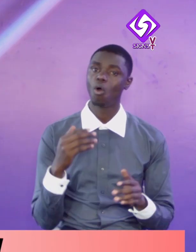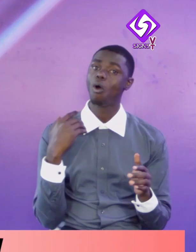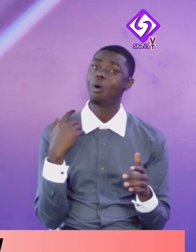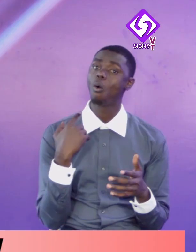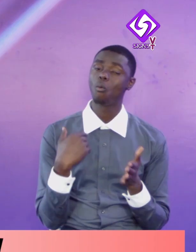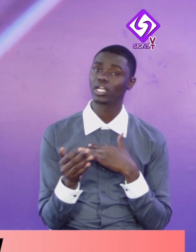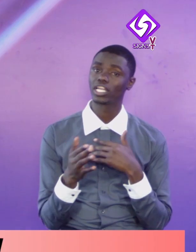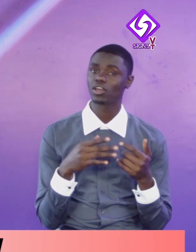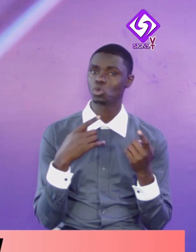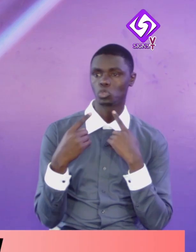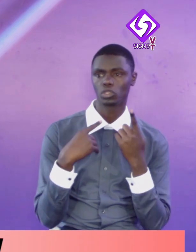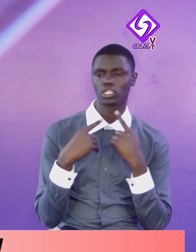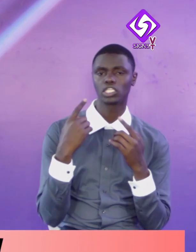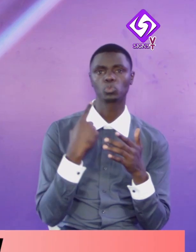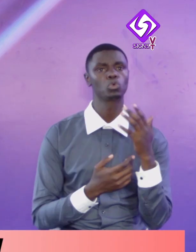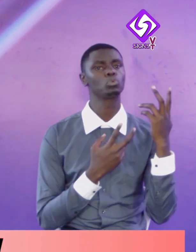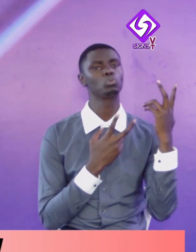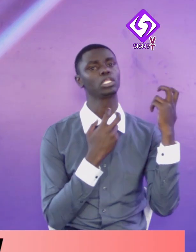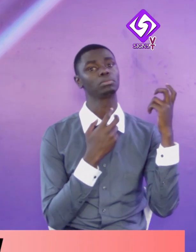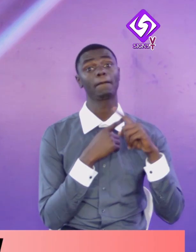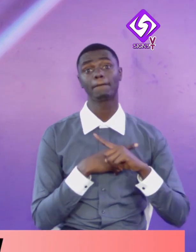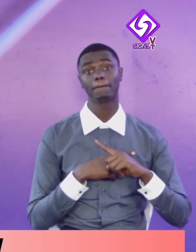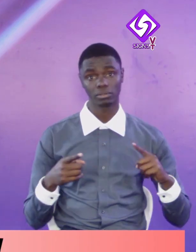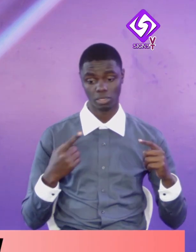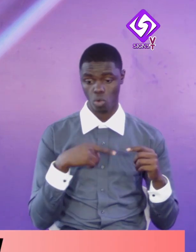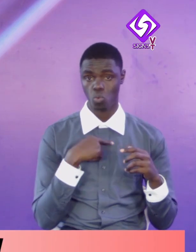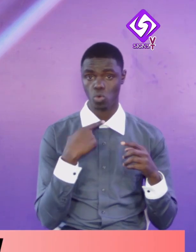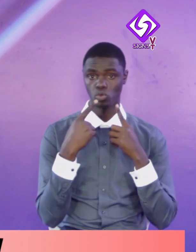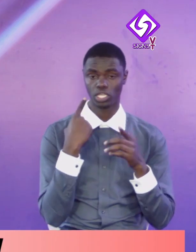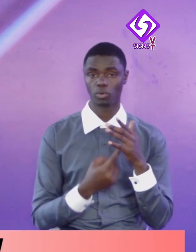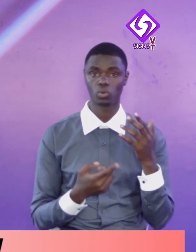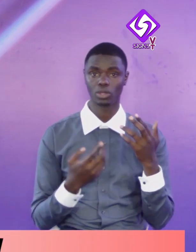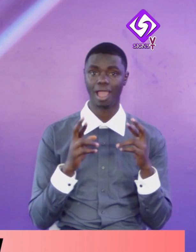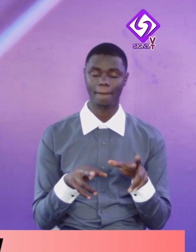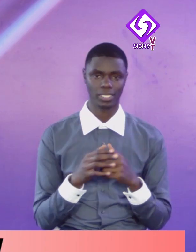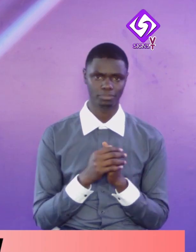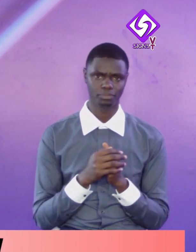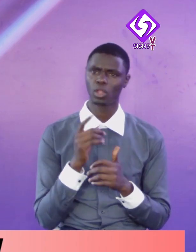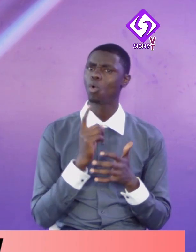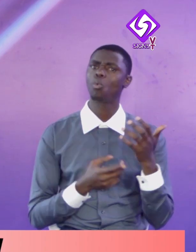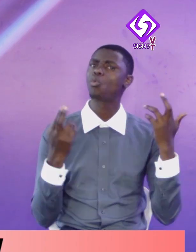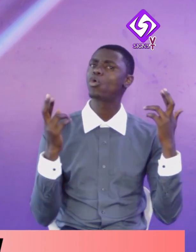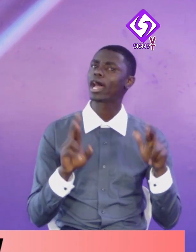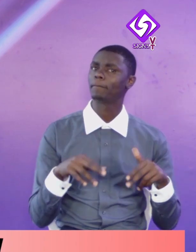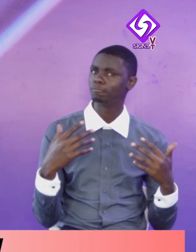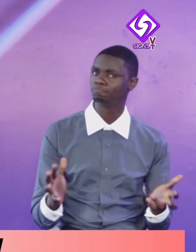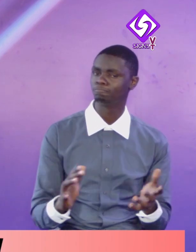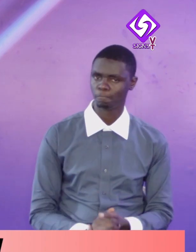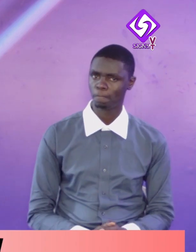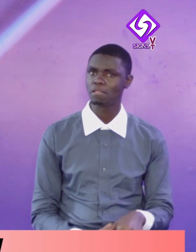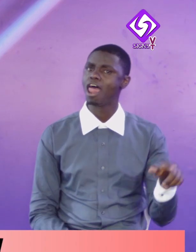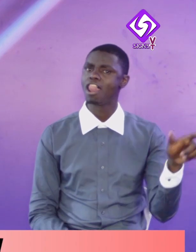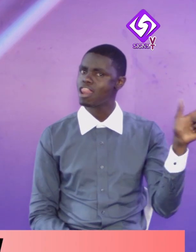you are talking of what you expect. But here we are talking of what happened. So what happened is